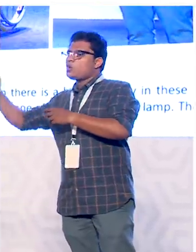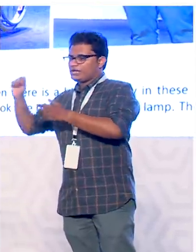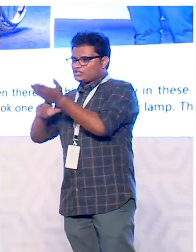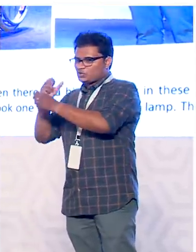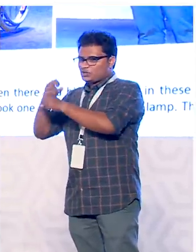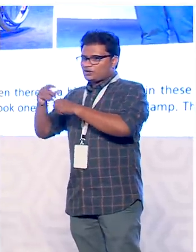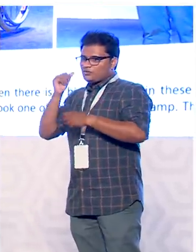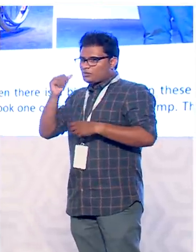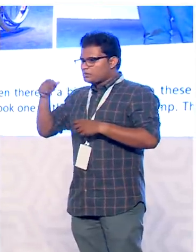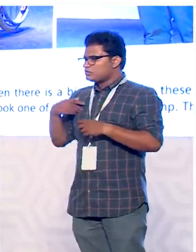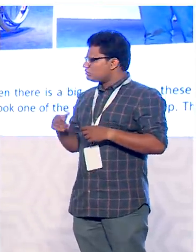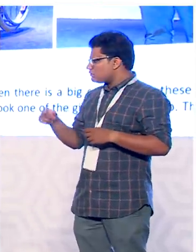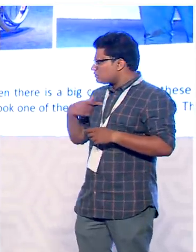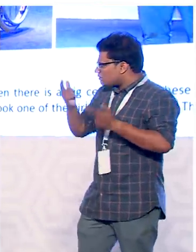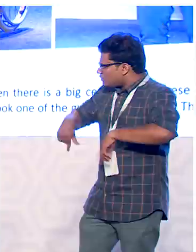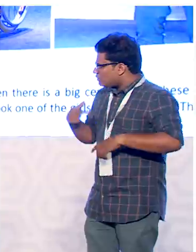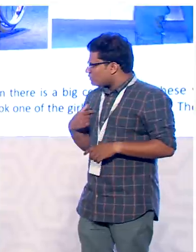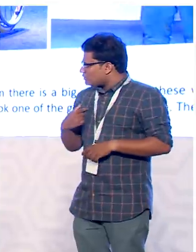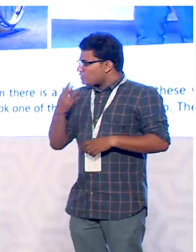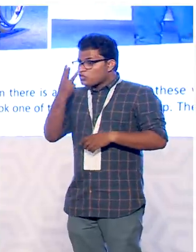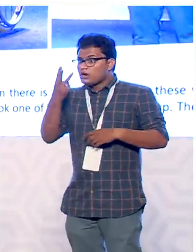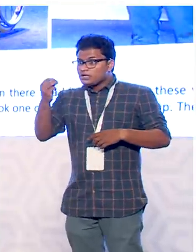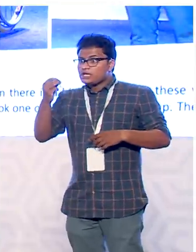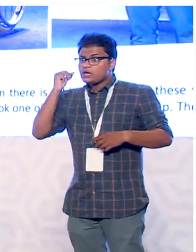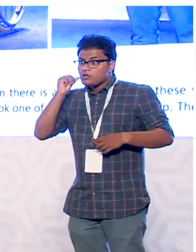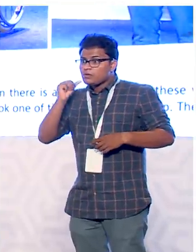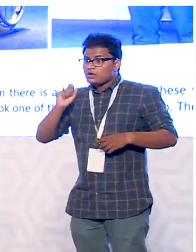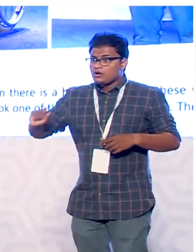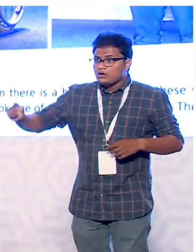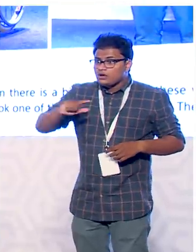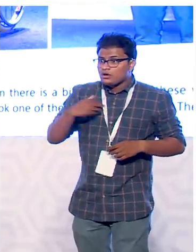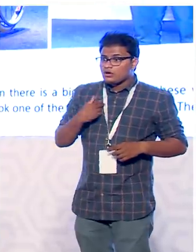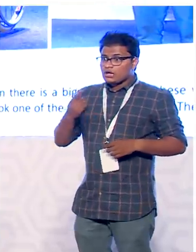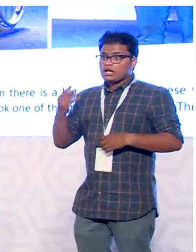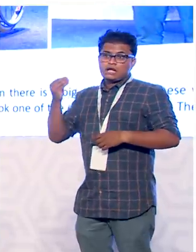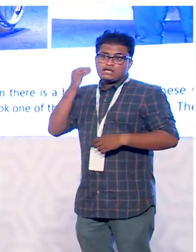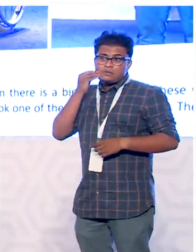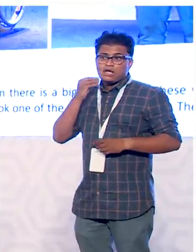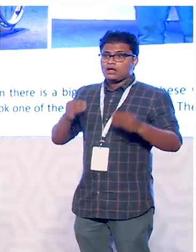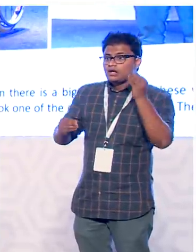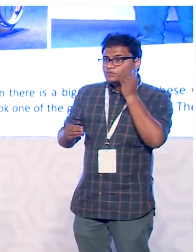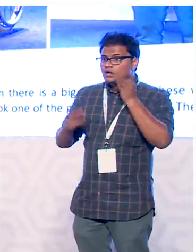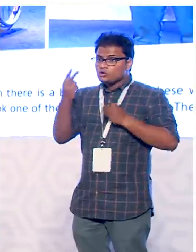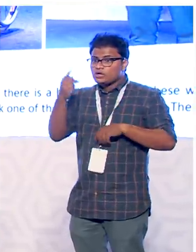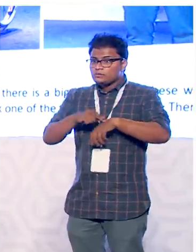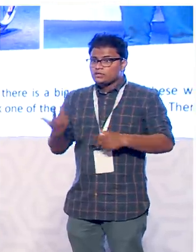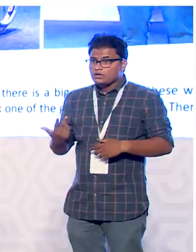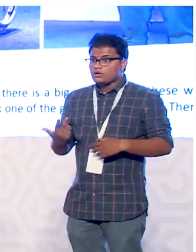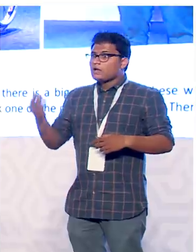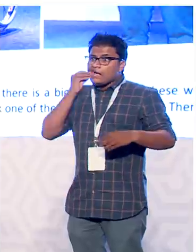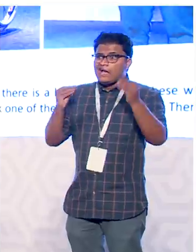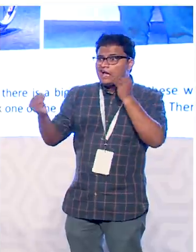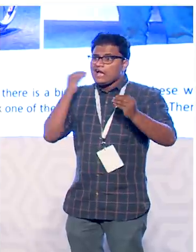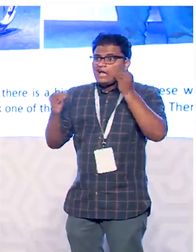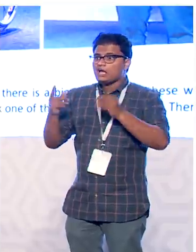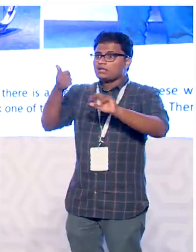said, you know what happened? There were 30 women. Each of them kissed me twice, this side and that side. I was kissed 60 times. I've never